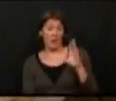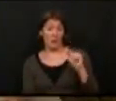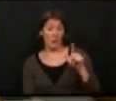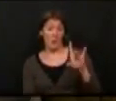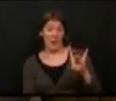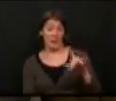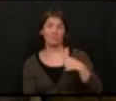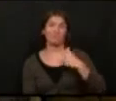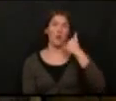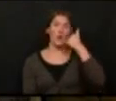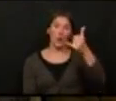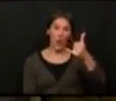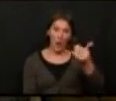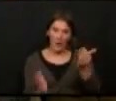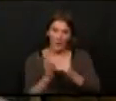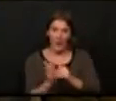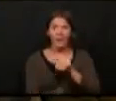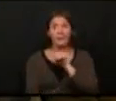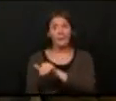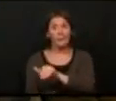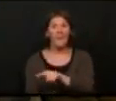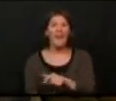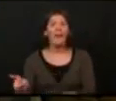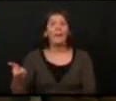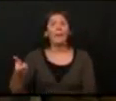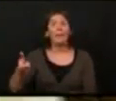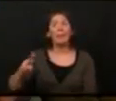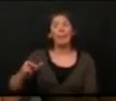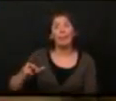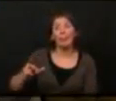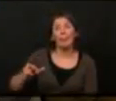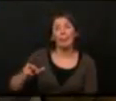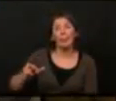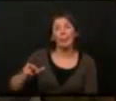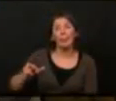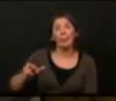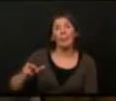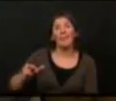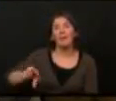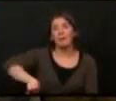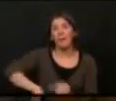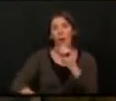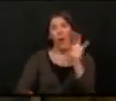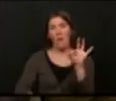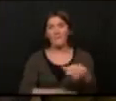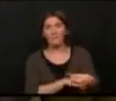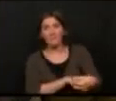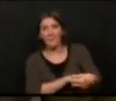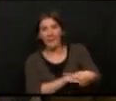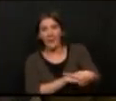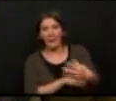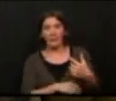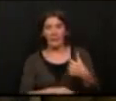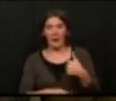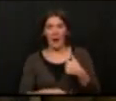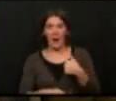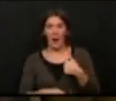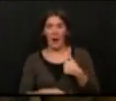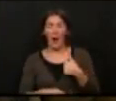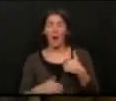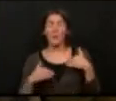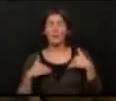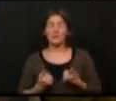in about it. They kind of turned it down, and they turned it off finally about midnight, and I was just too